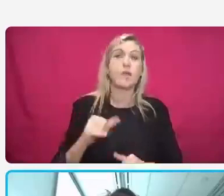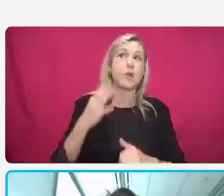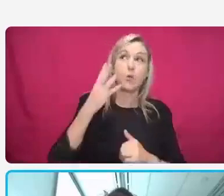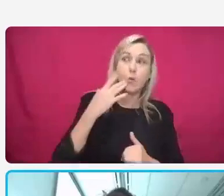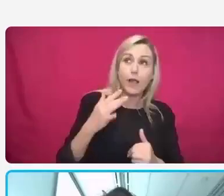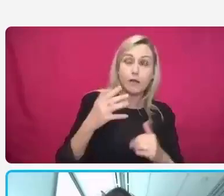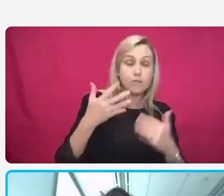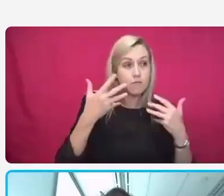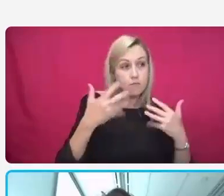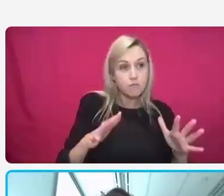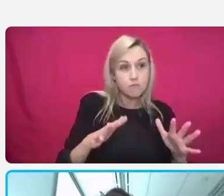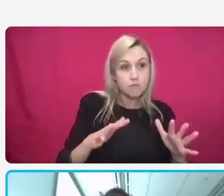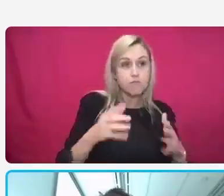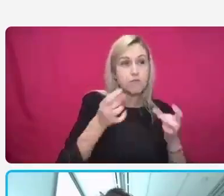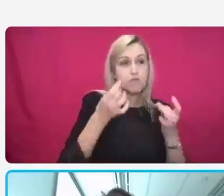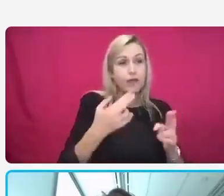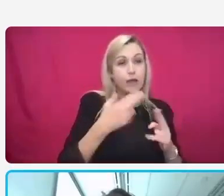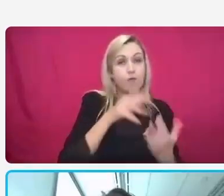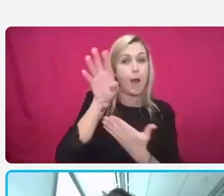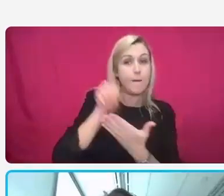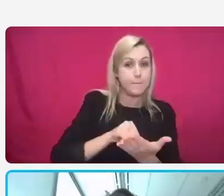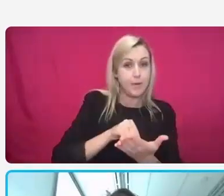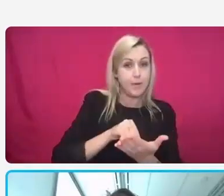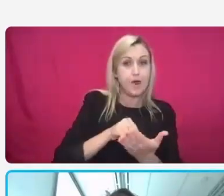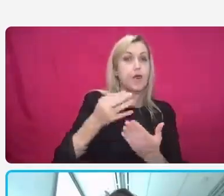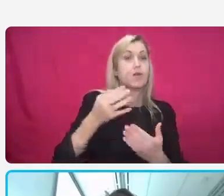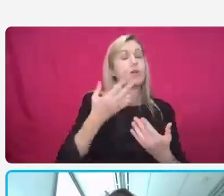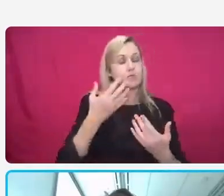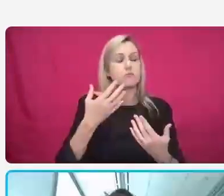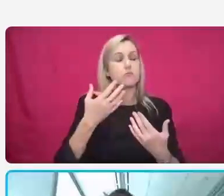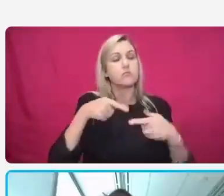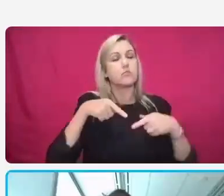Fund will open for applications once shadow assessments are complete.